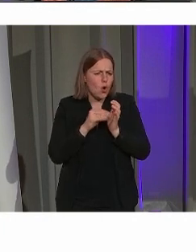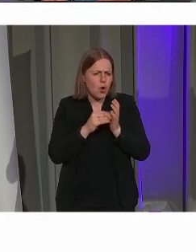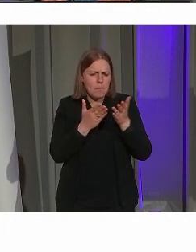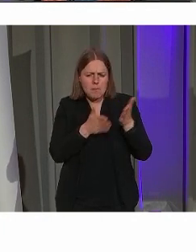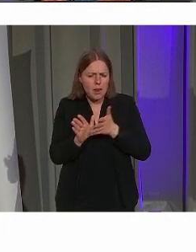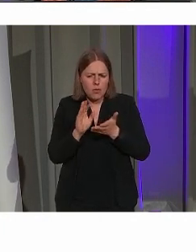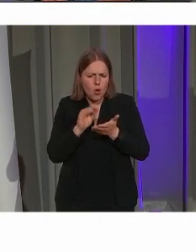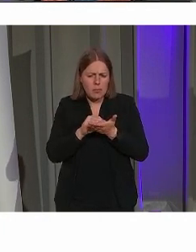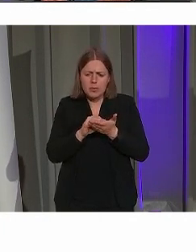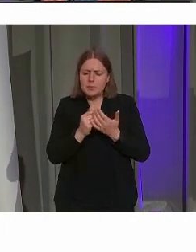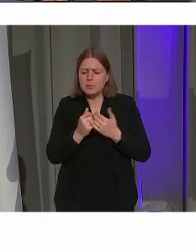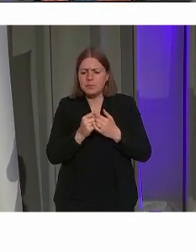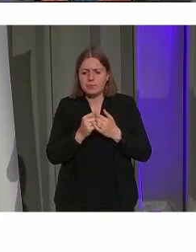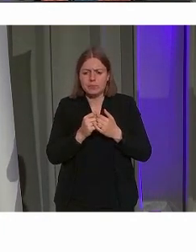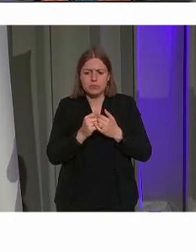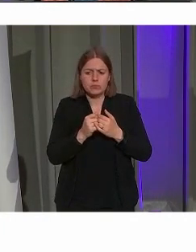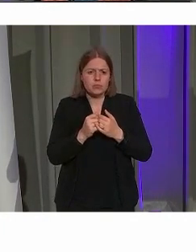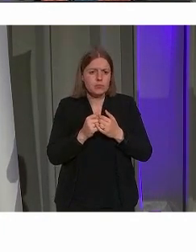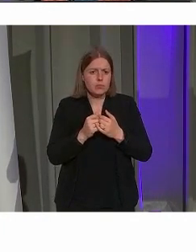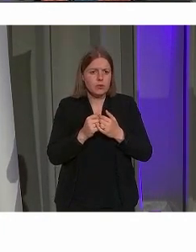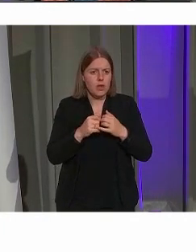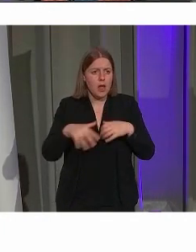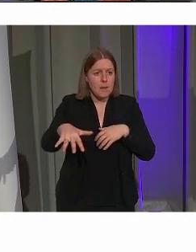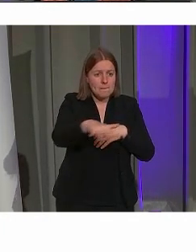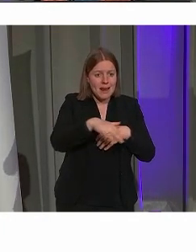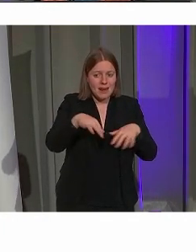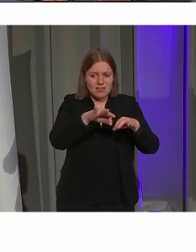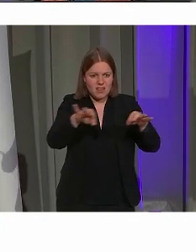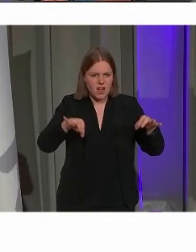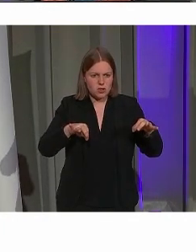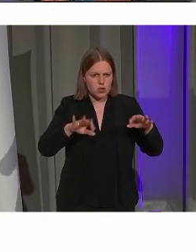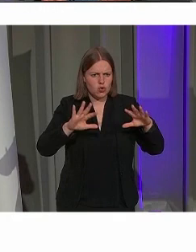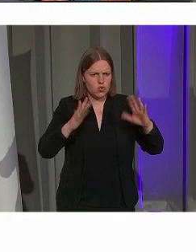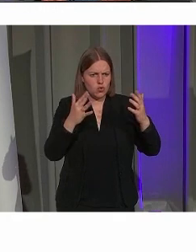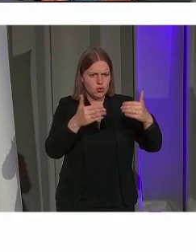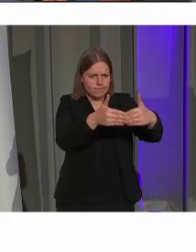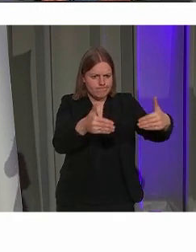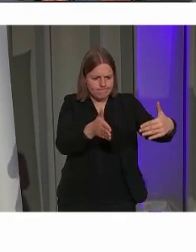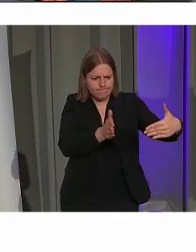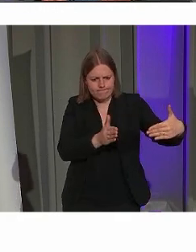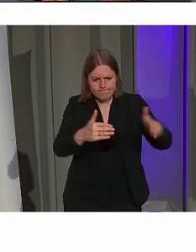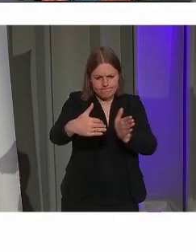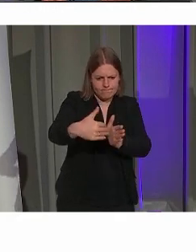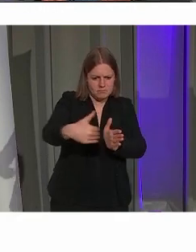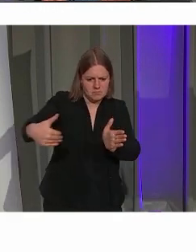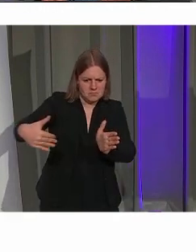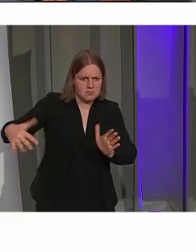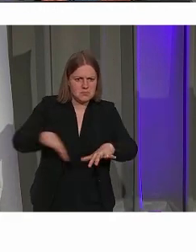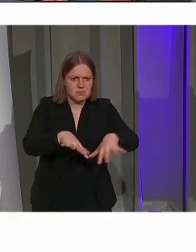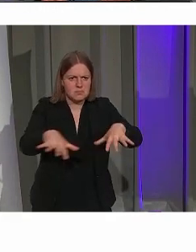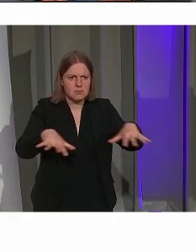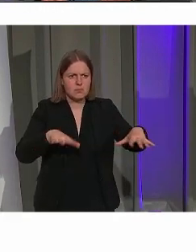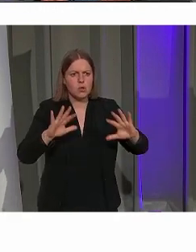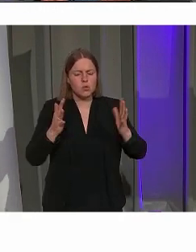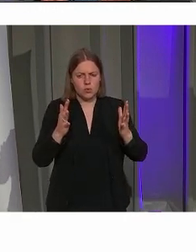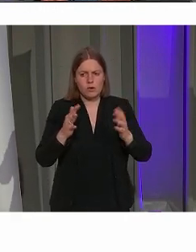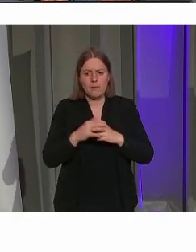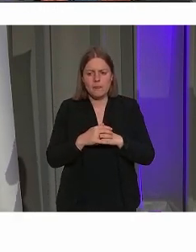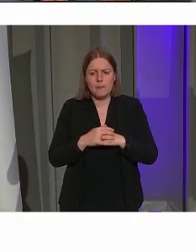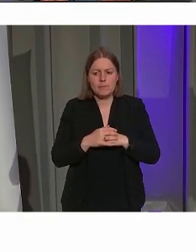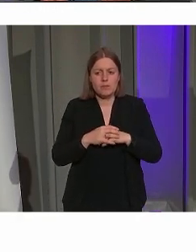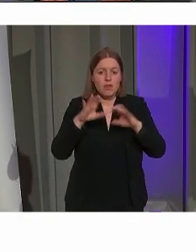line. So what else do we have in the accessibility plan? We are actually also,